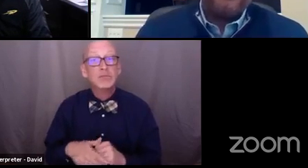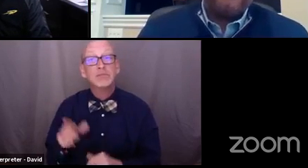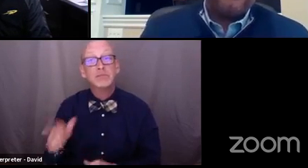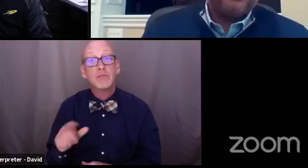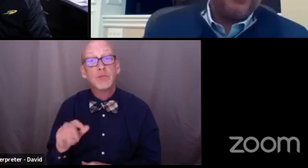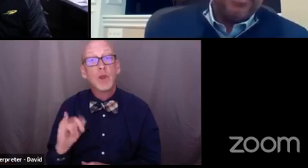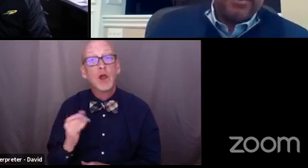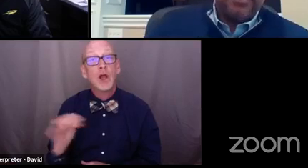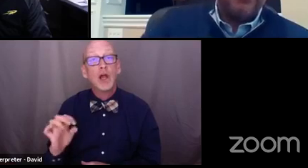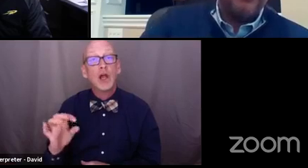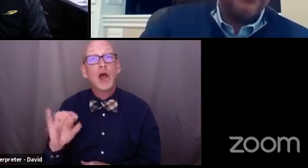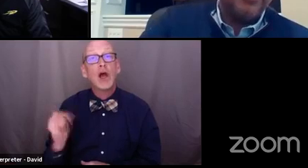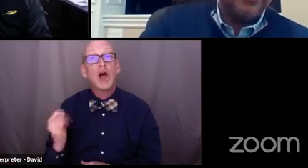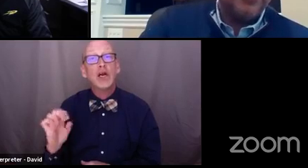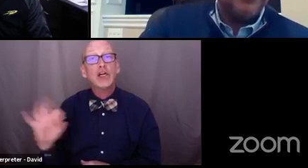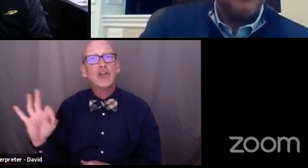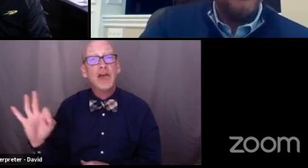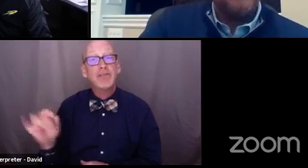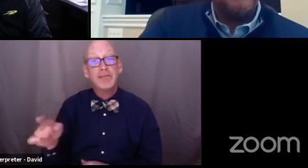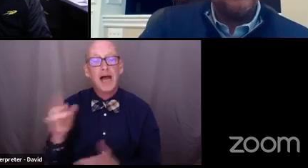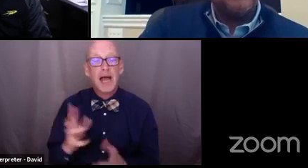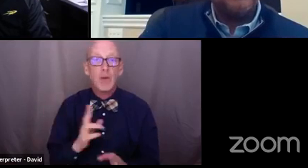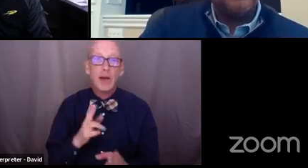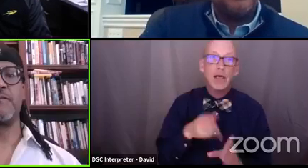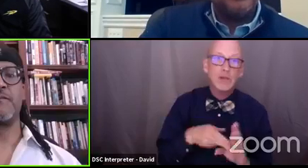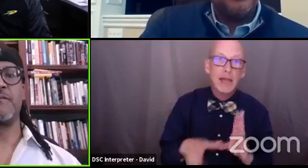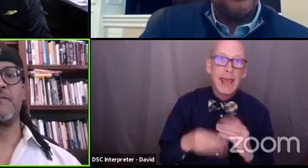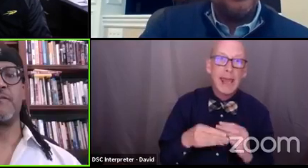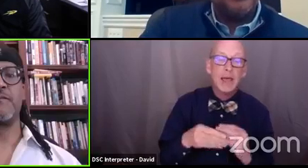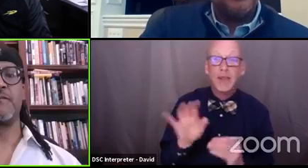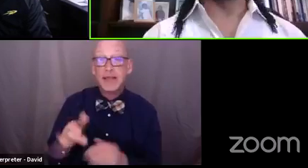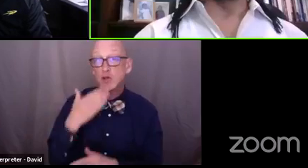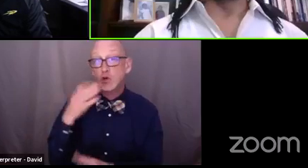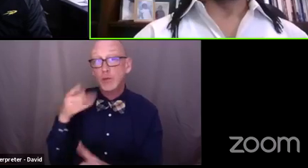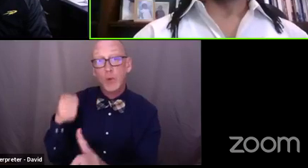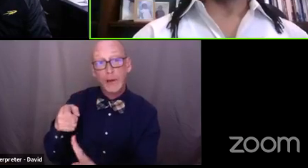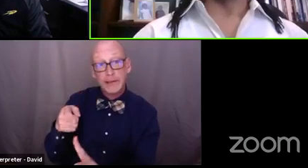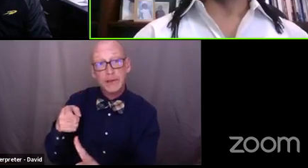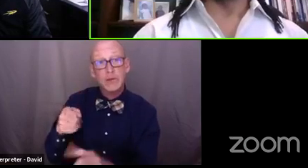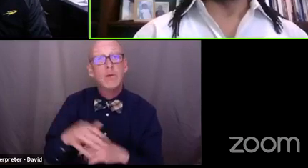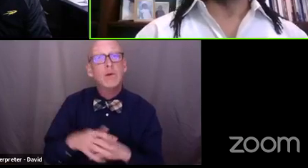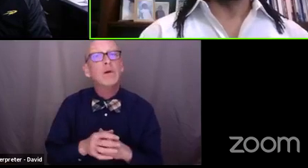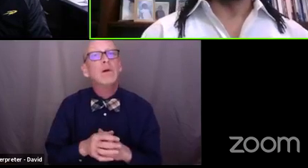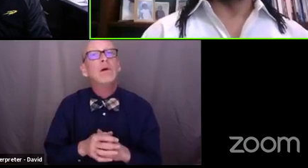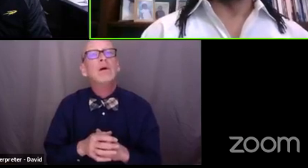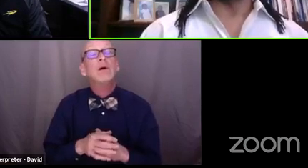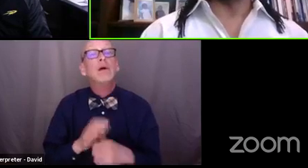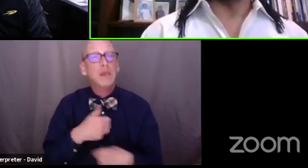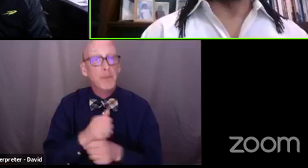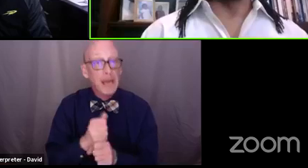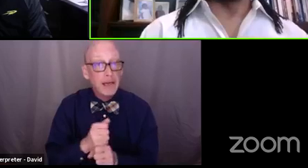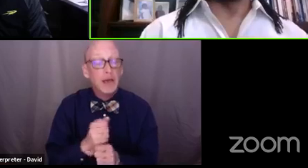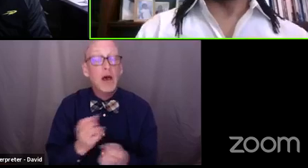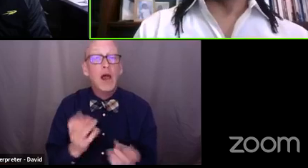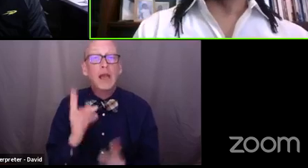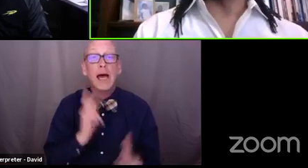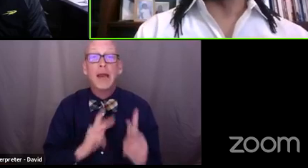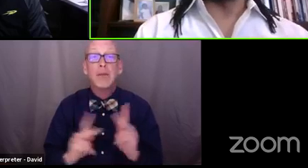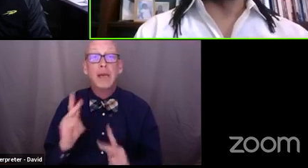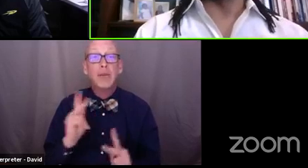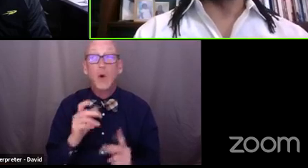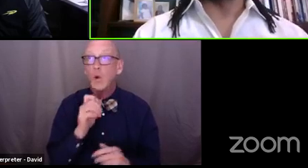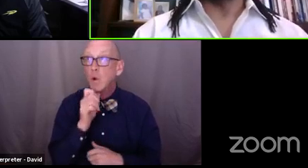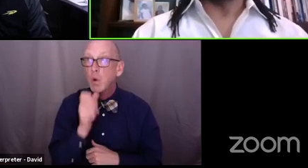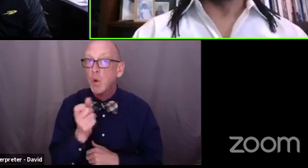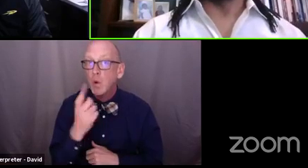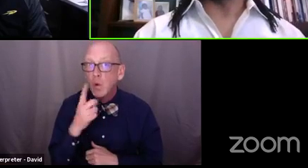to jump on that as well, because I think that's a good point to make. What a lot of people may not